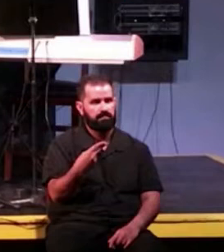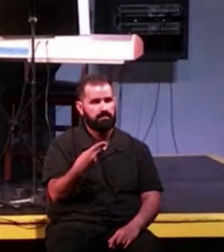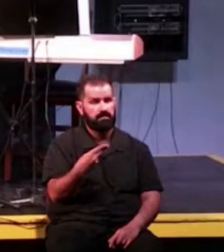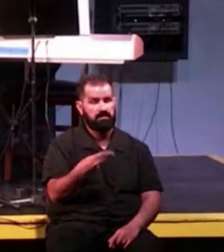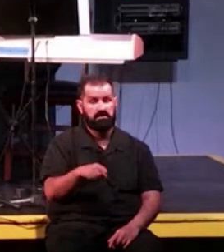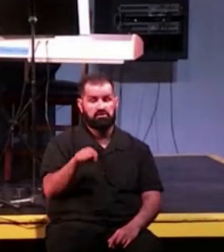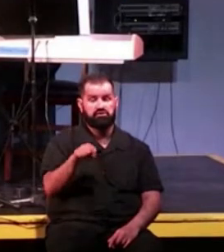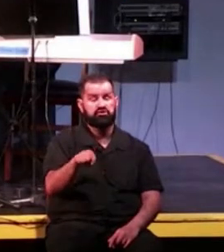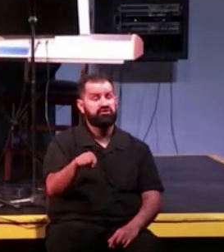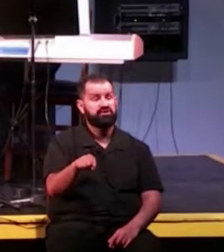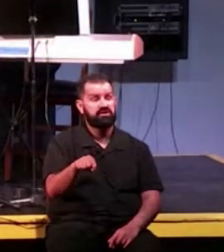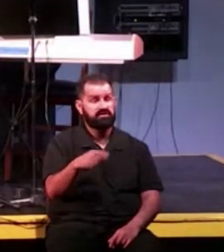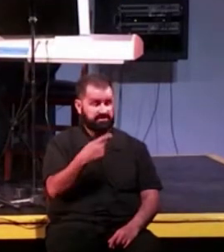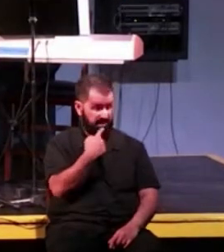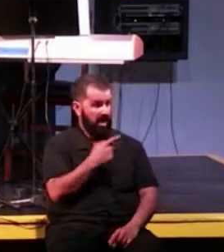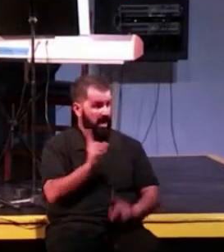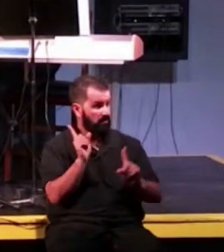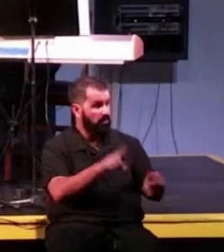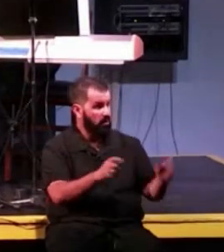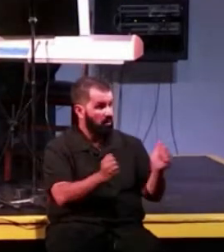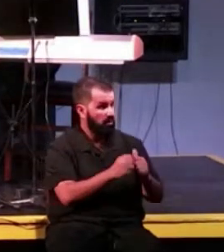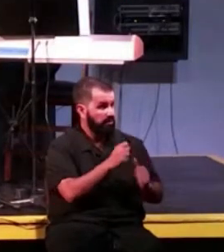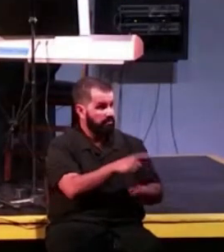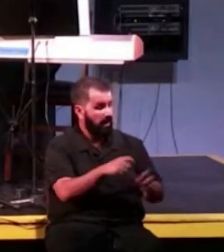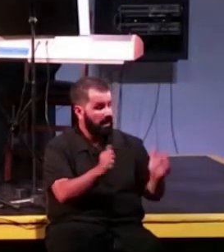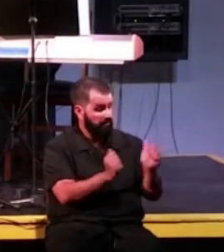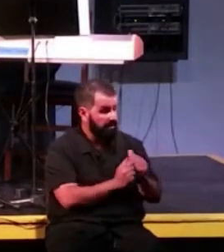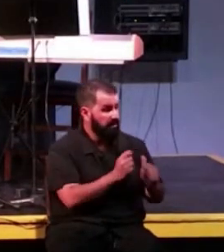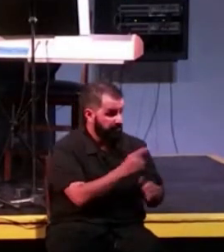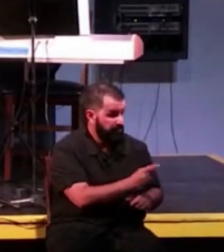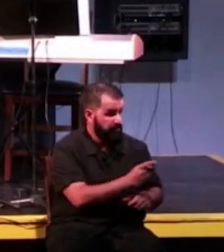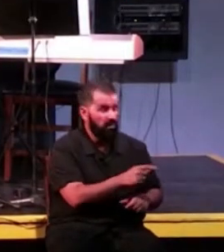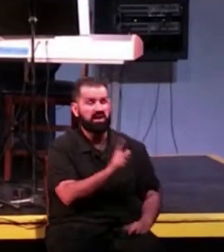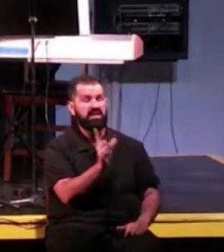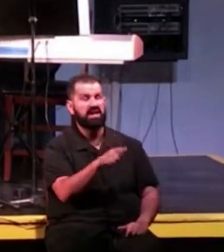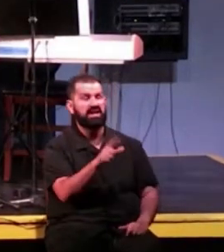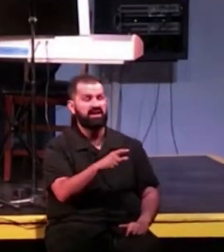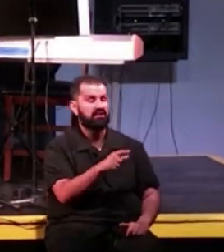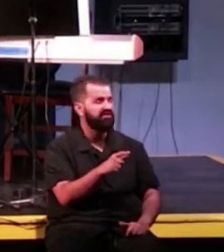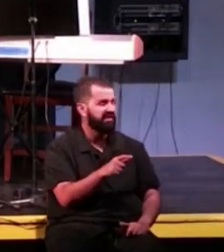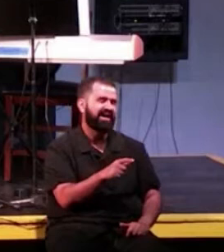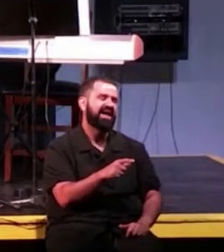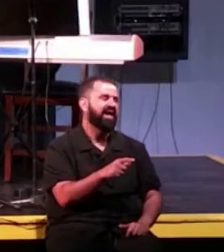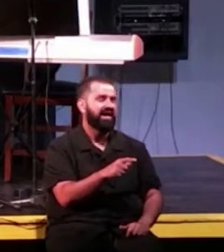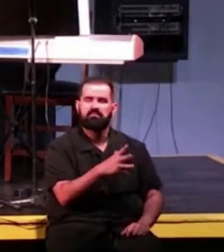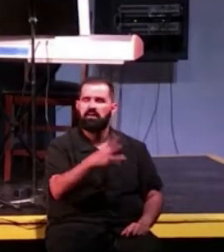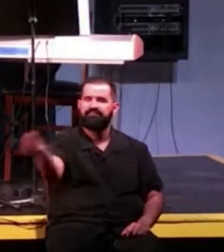The one that said, I'll go with you, I'll be with you, and then later on, left.